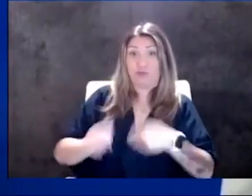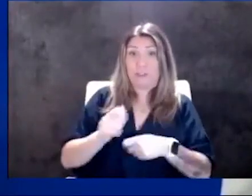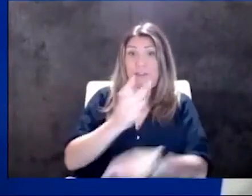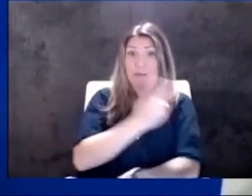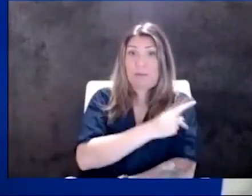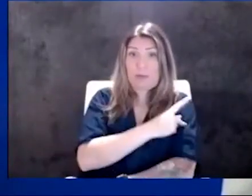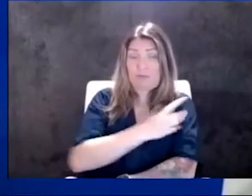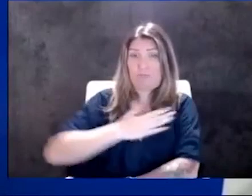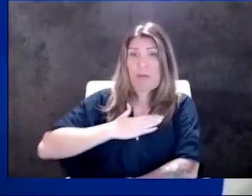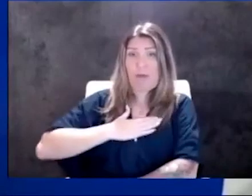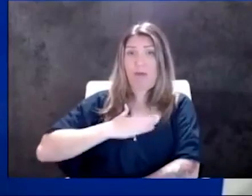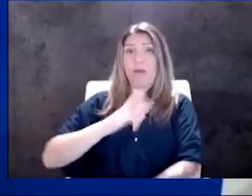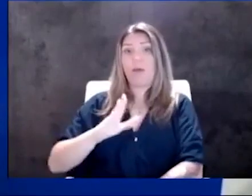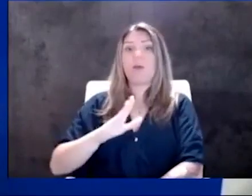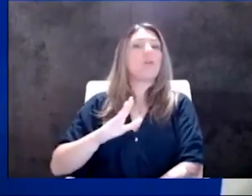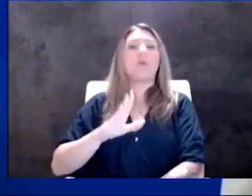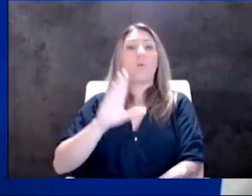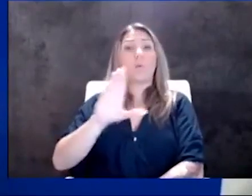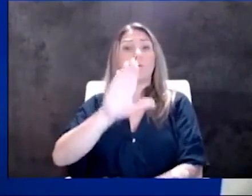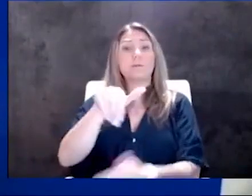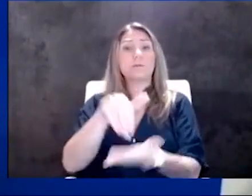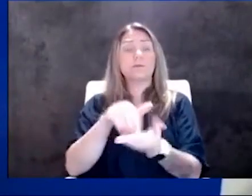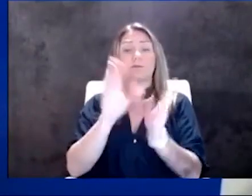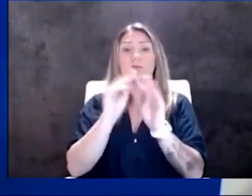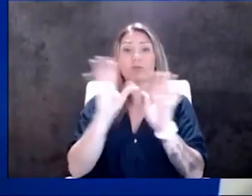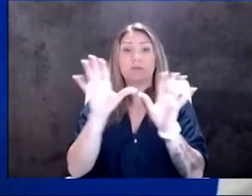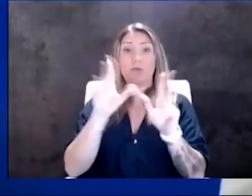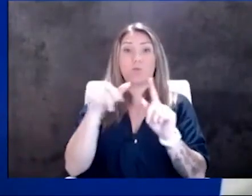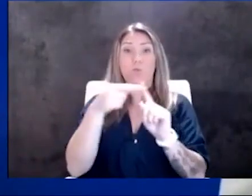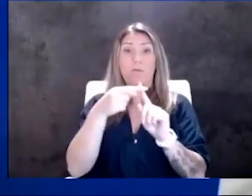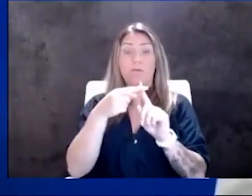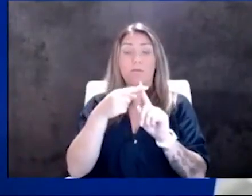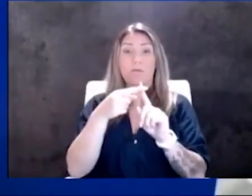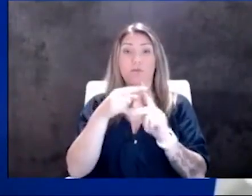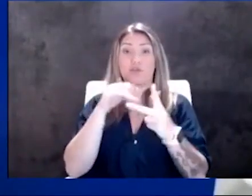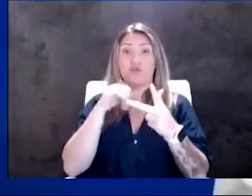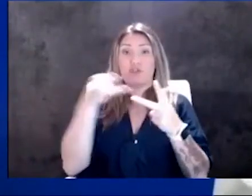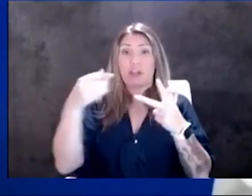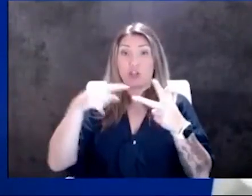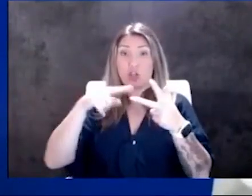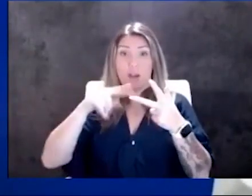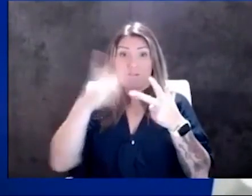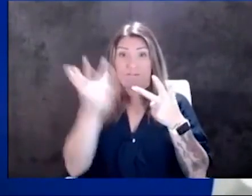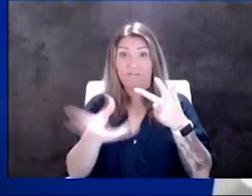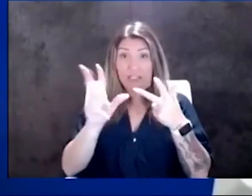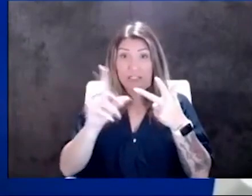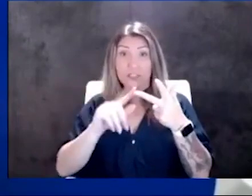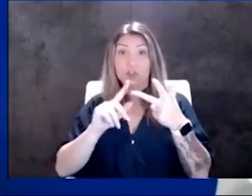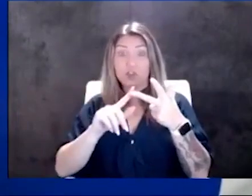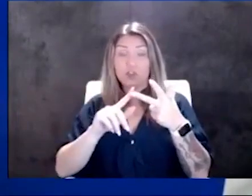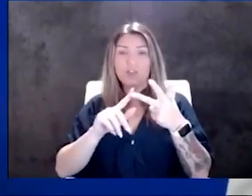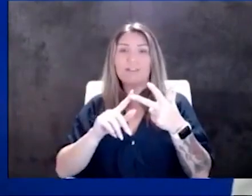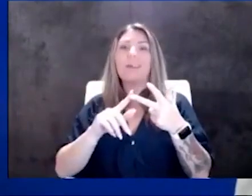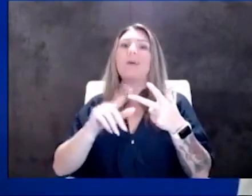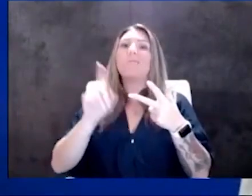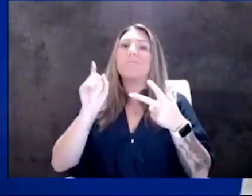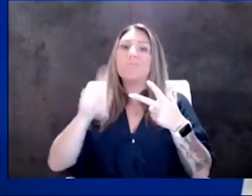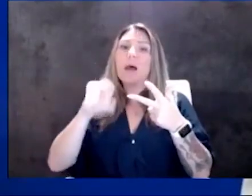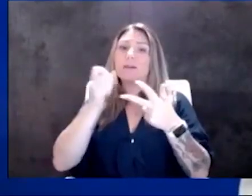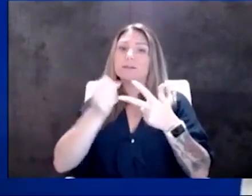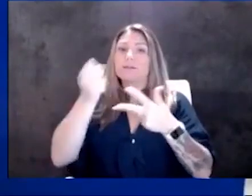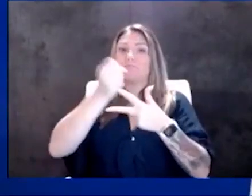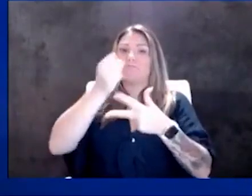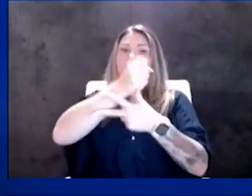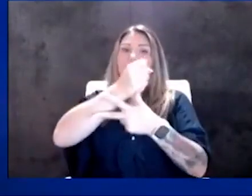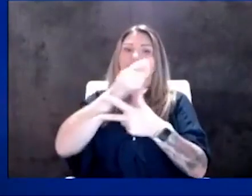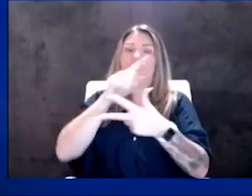center was very clear. Once you've had J&J as a vaccine, we want you to switch to a messenger RNA vaccine now. And that's probably where I would land